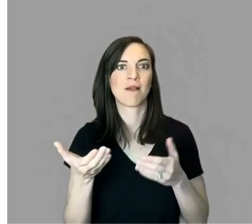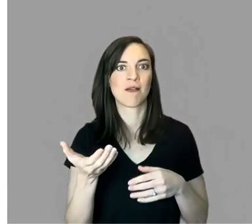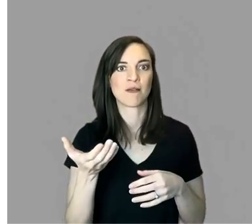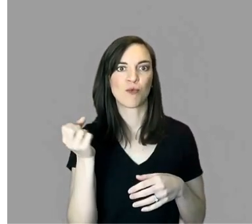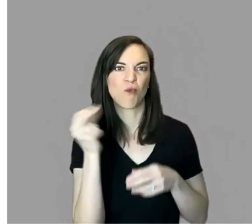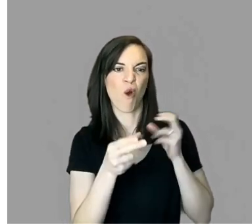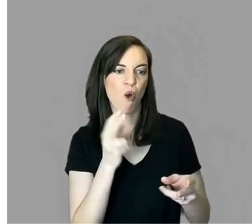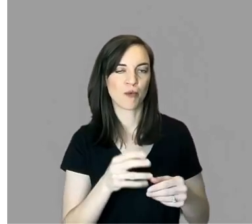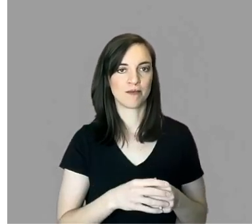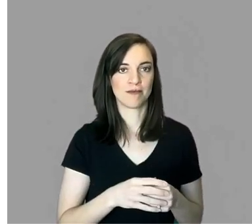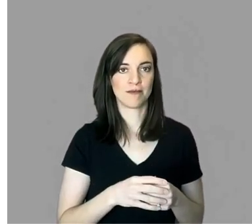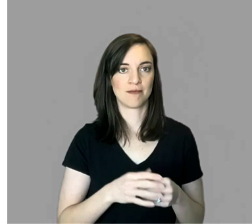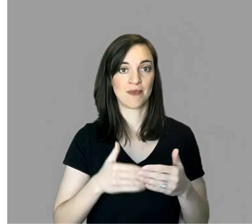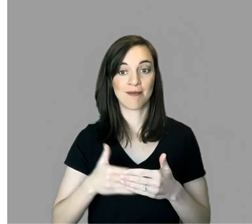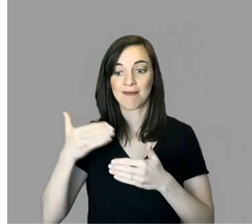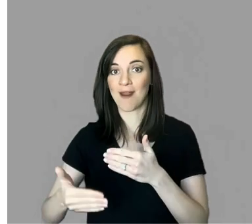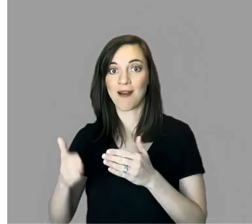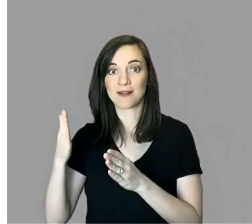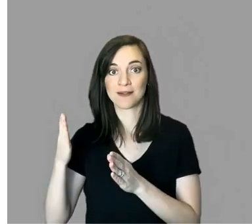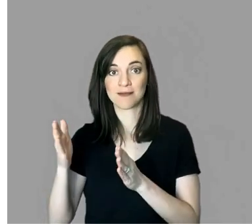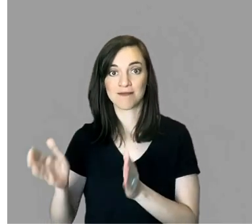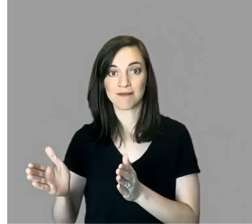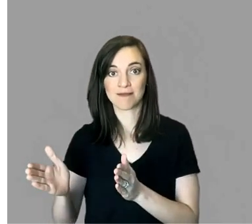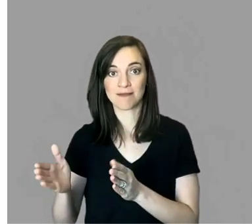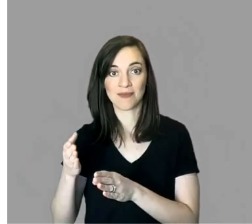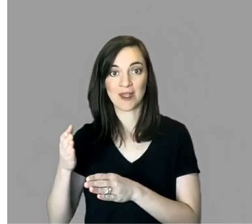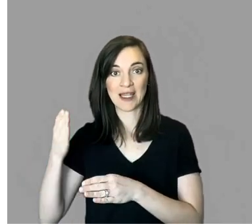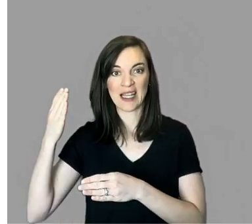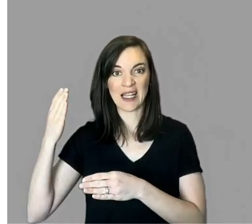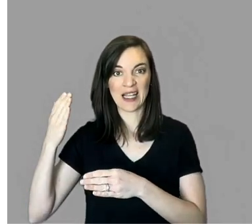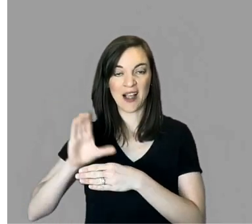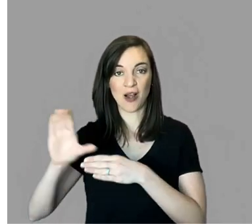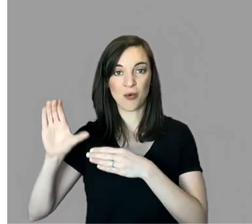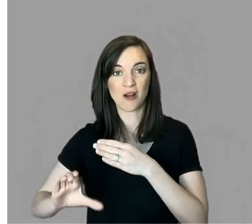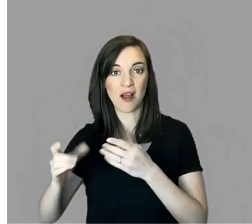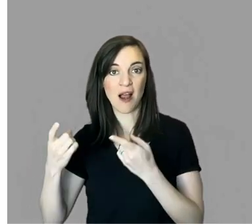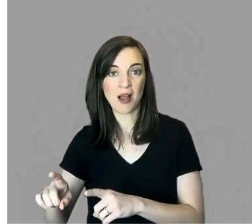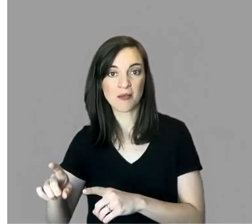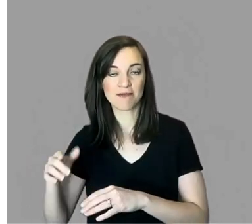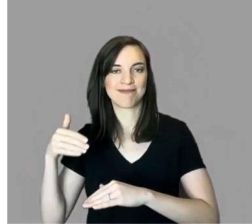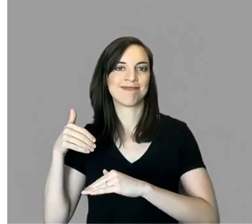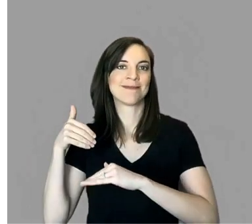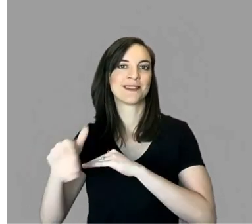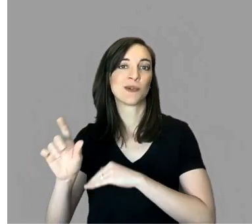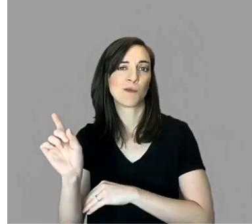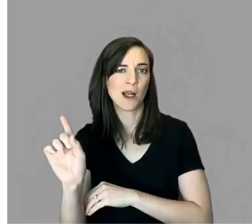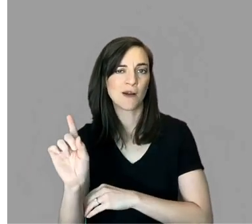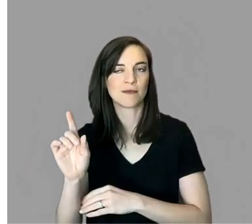she is sent to the behavior specialist or to the office and is able to avoid the task or activity.